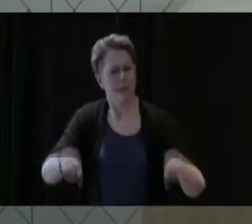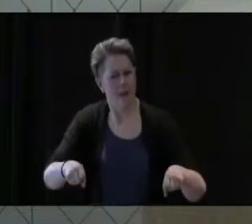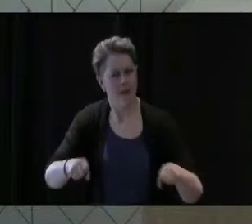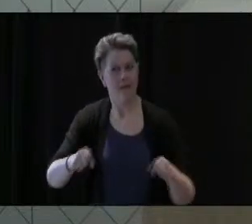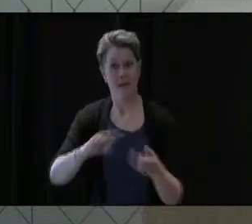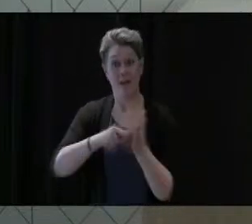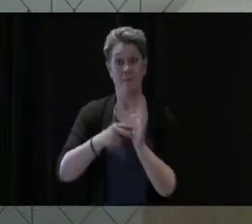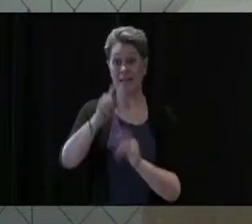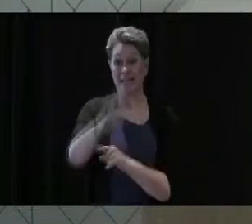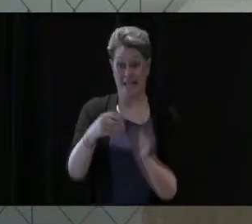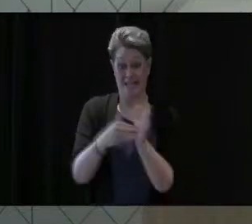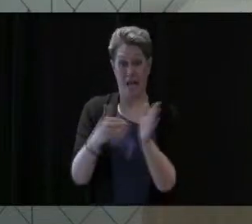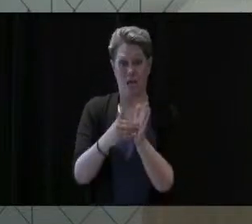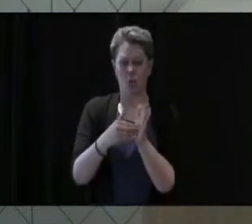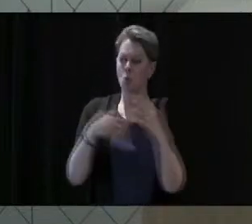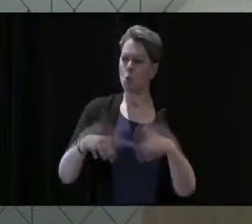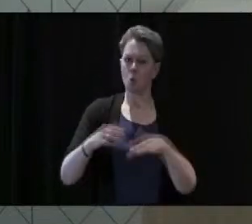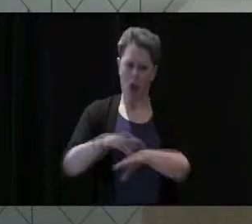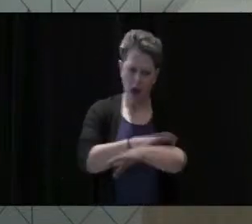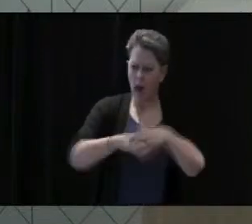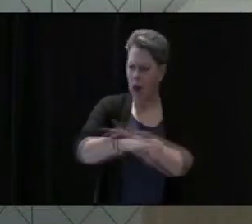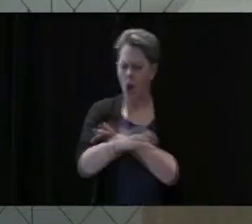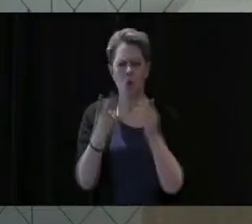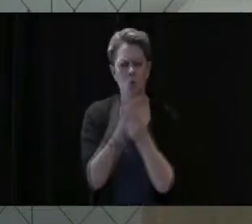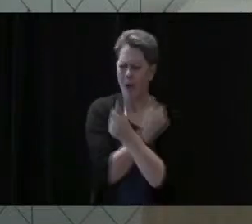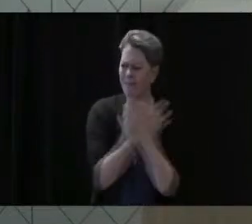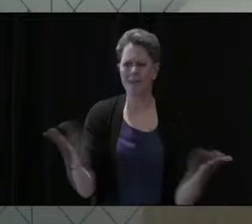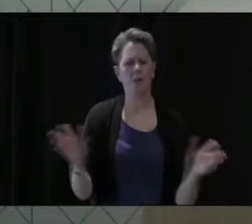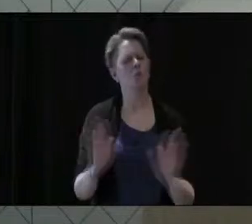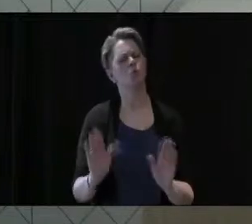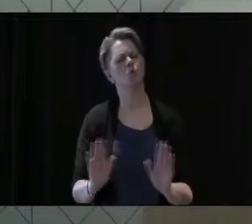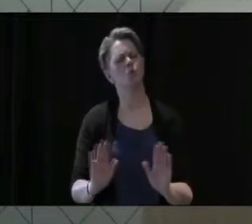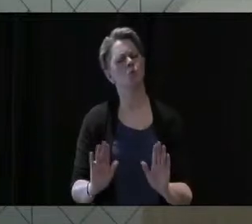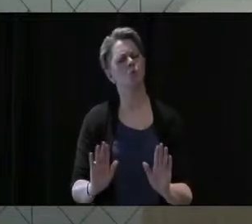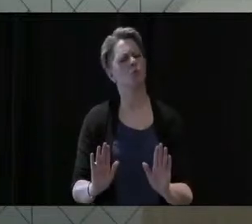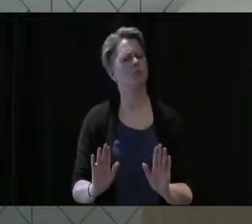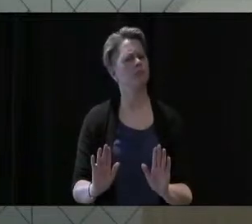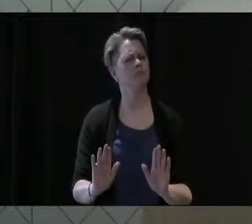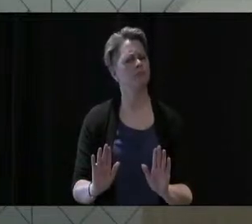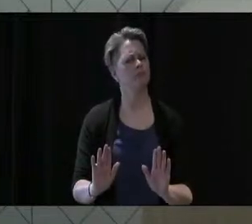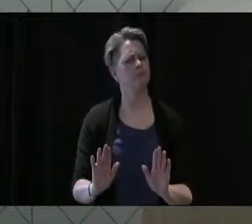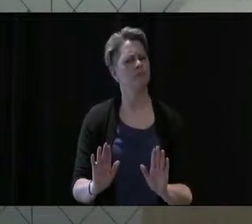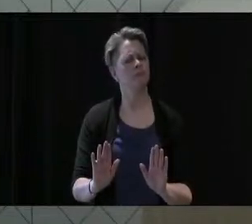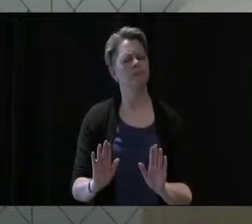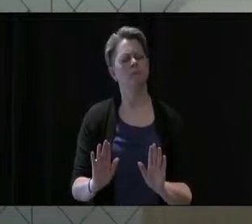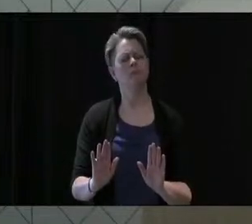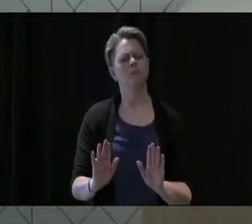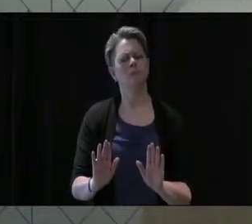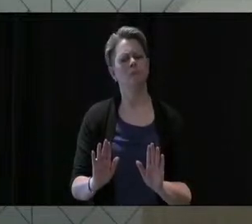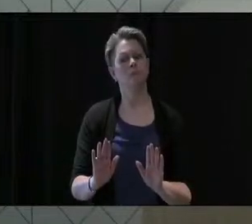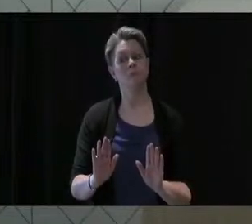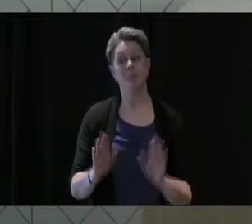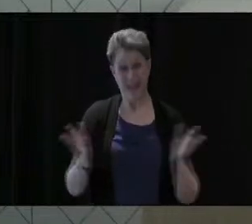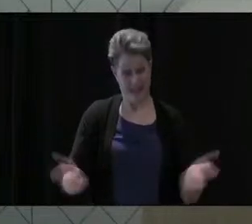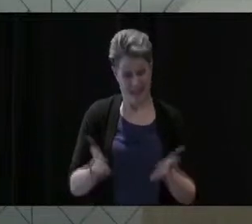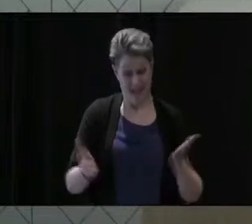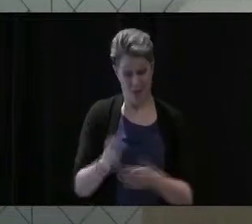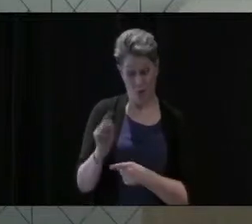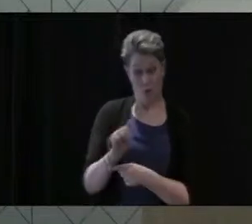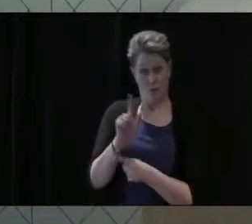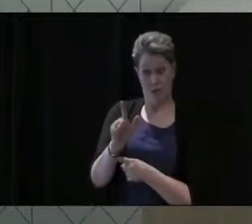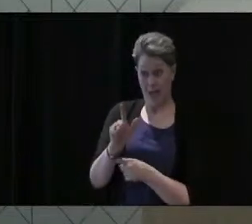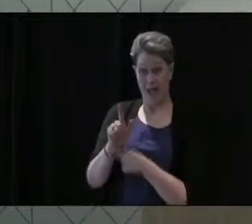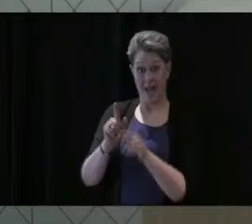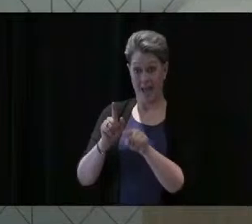physicians to do everything. As a matter of fact, we have very high quality